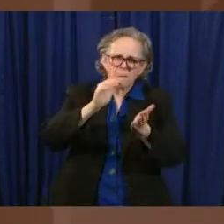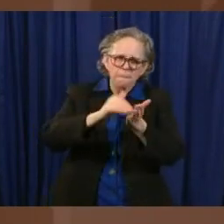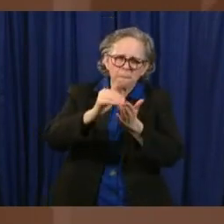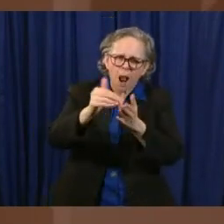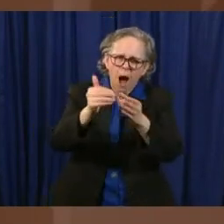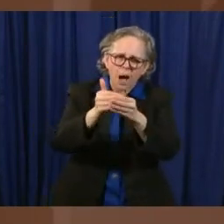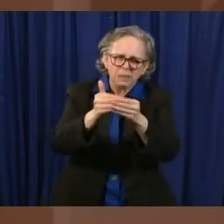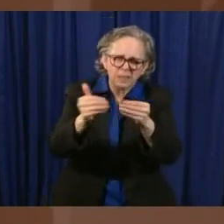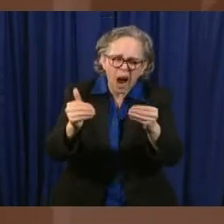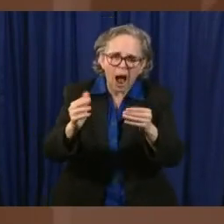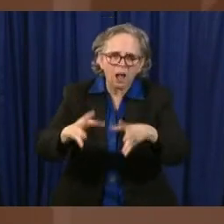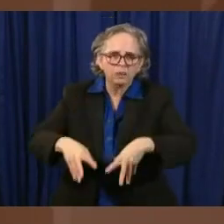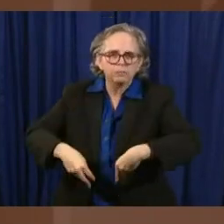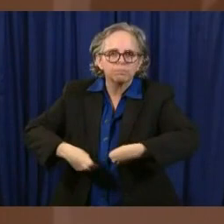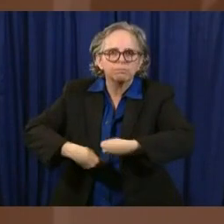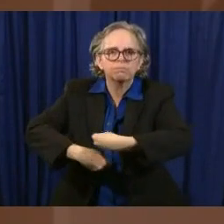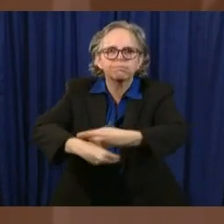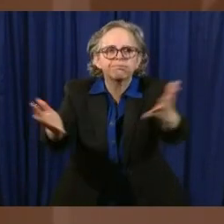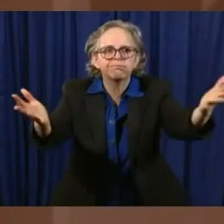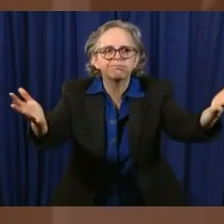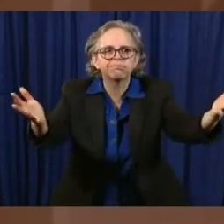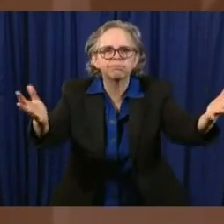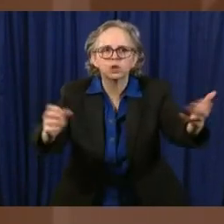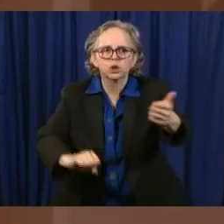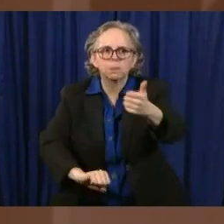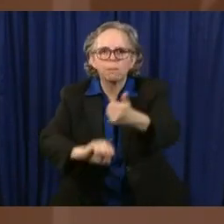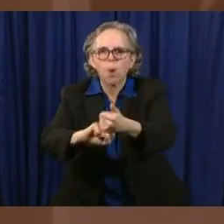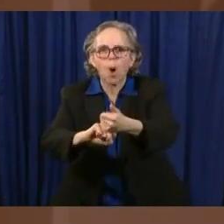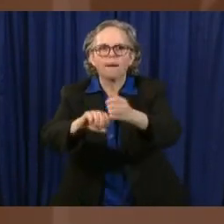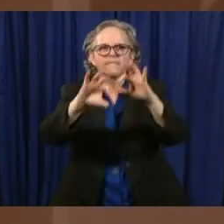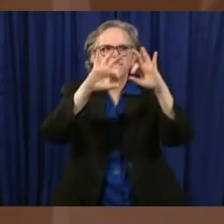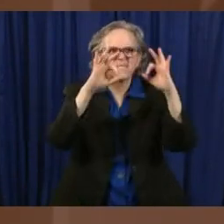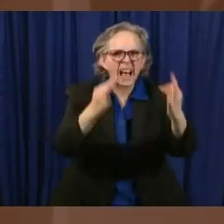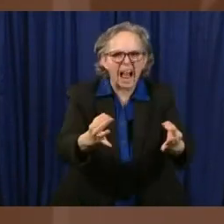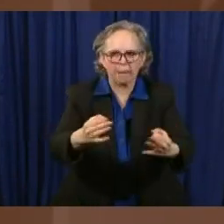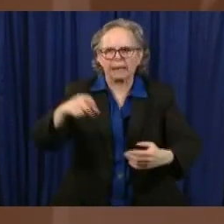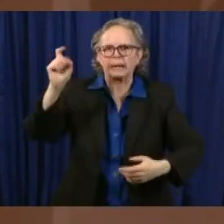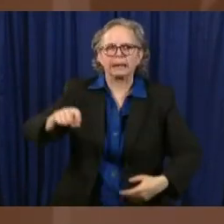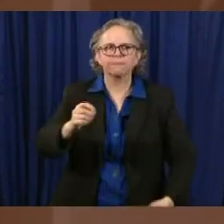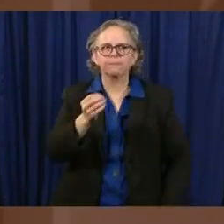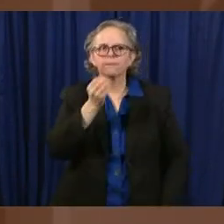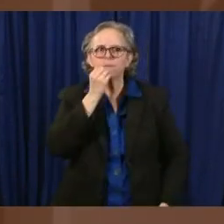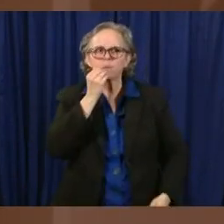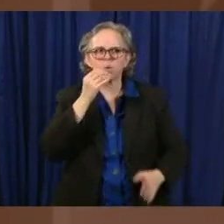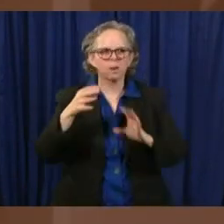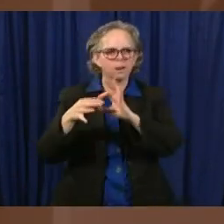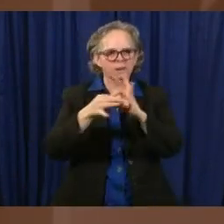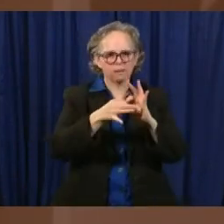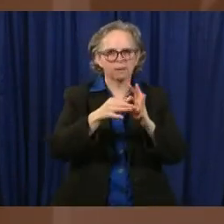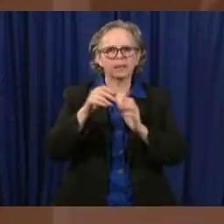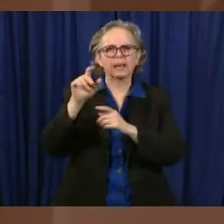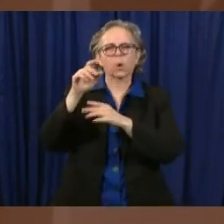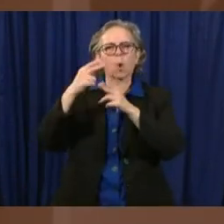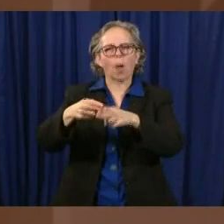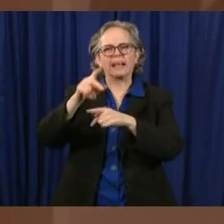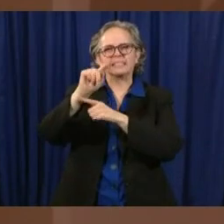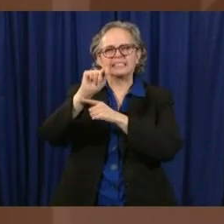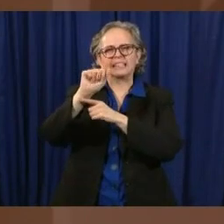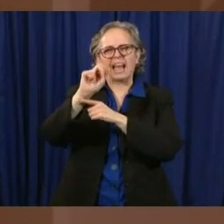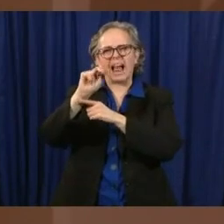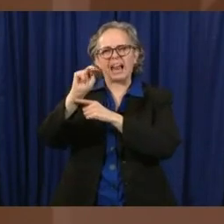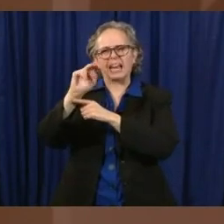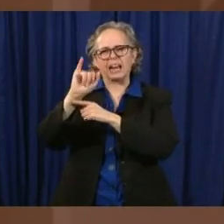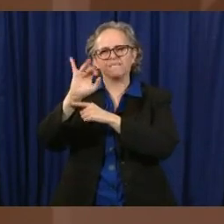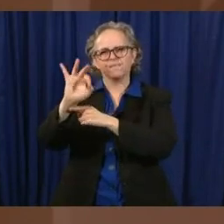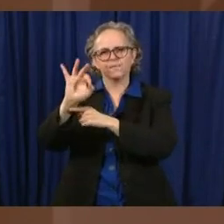Grant, TANF Block Grant, to support Ohio's 12 Feeding America food banks and statewide hunger relief efforts.